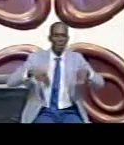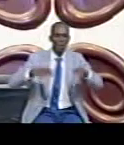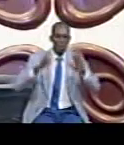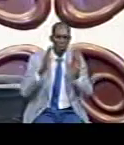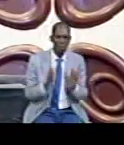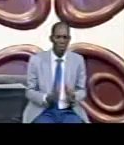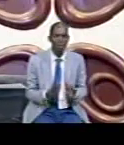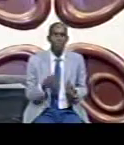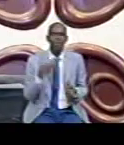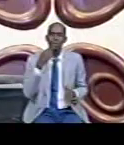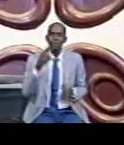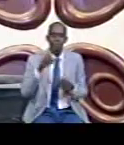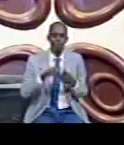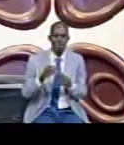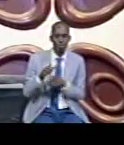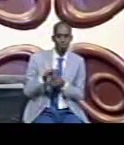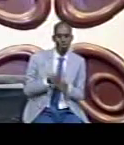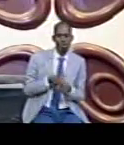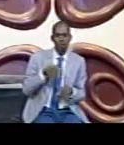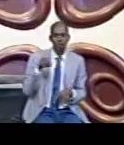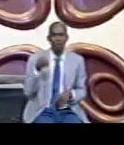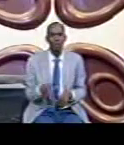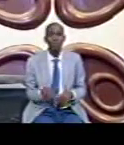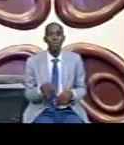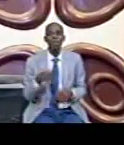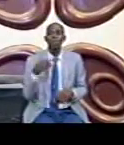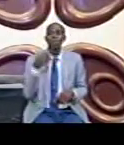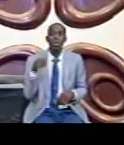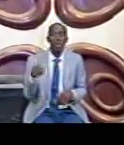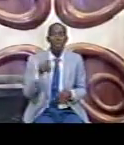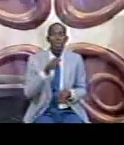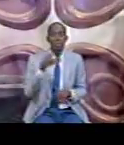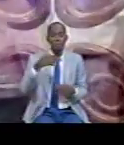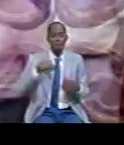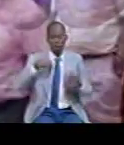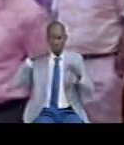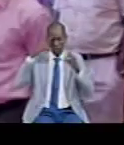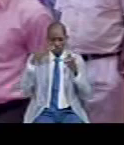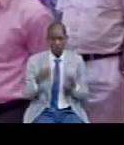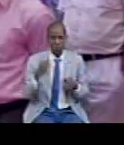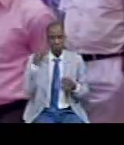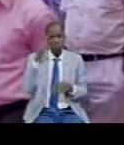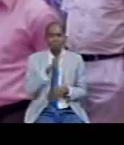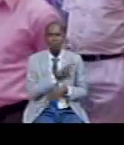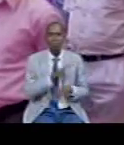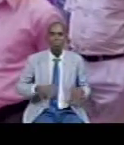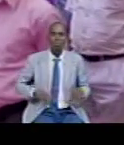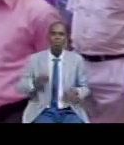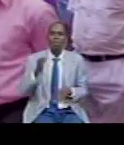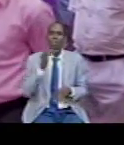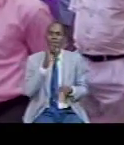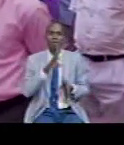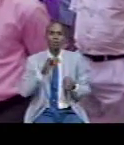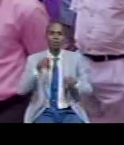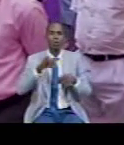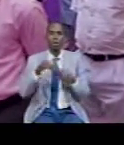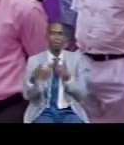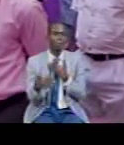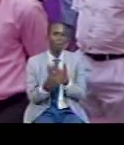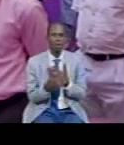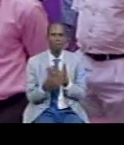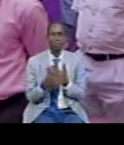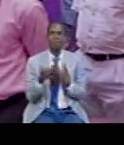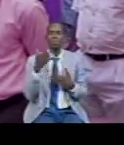to slow down. Tell them, I have decided for Christ, there is no turning back. There's no going